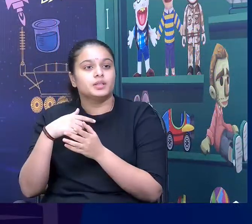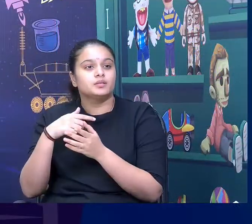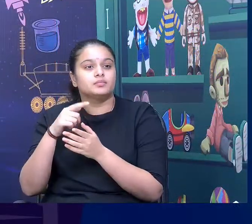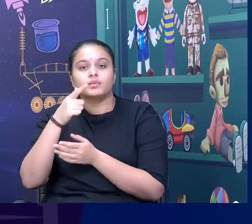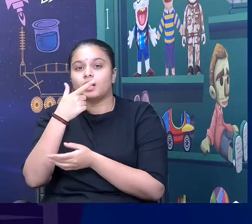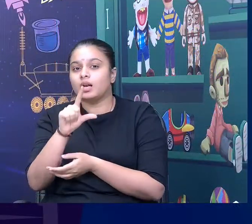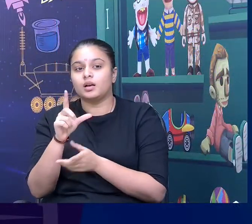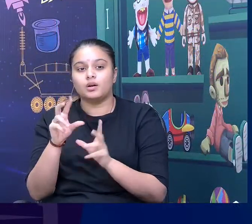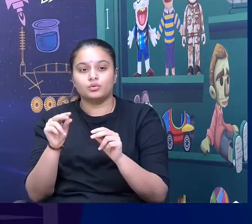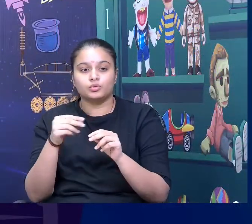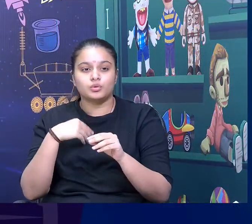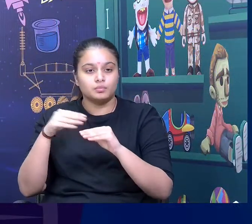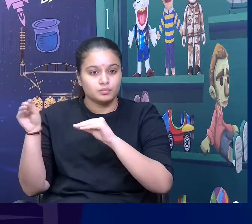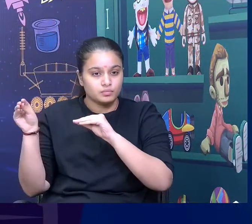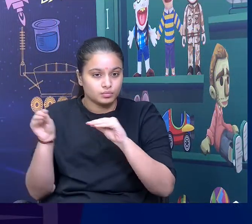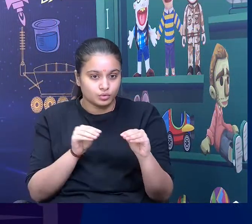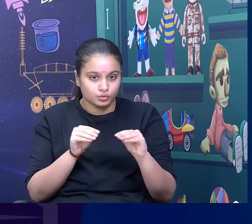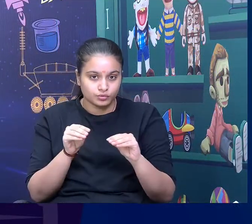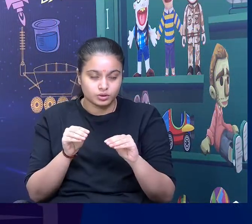move, and